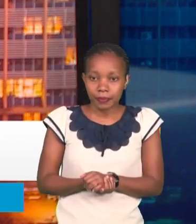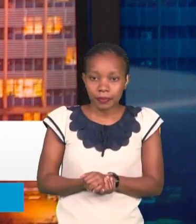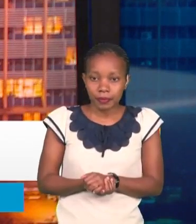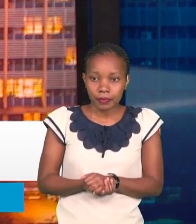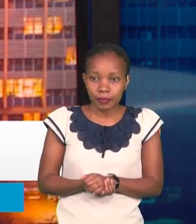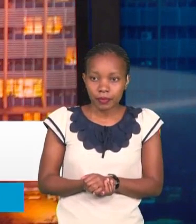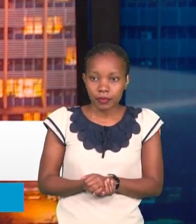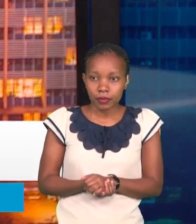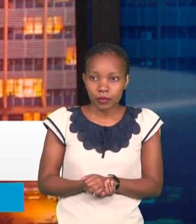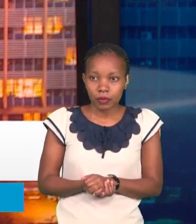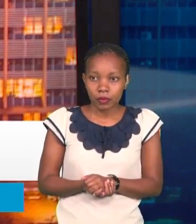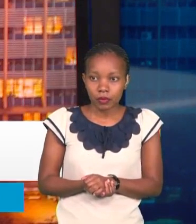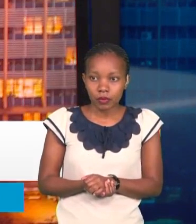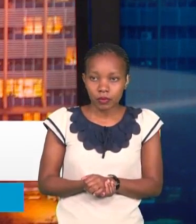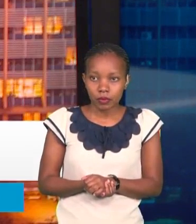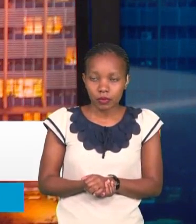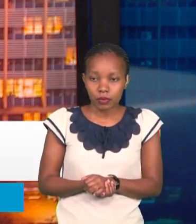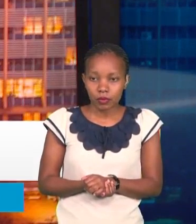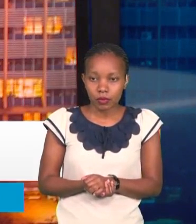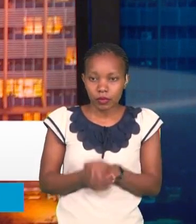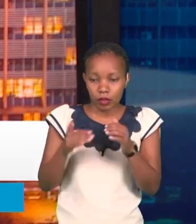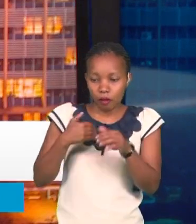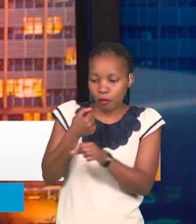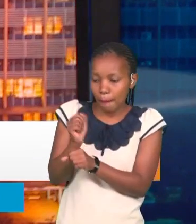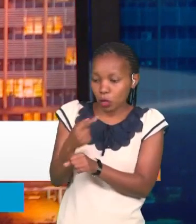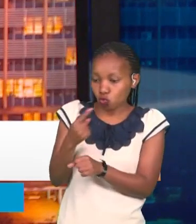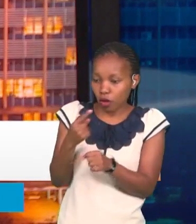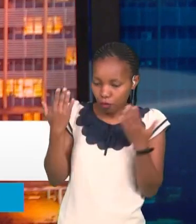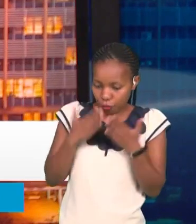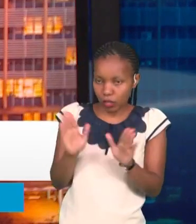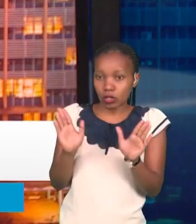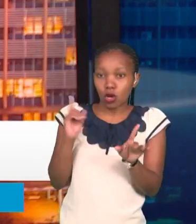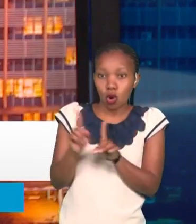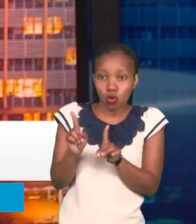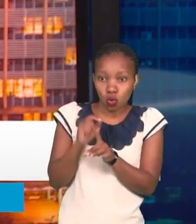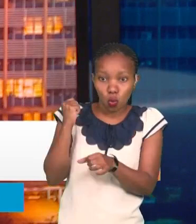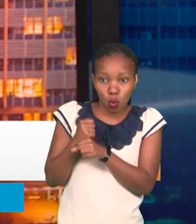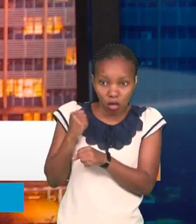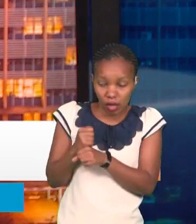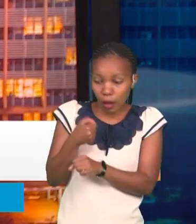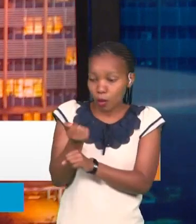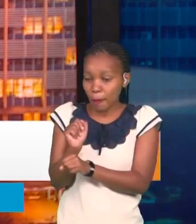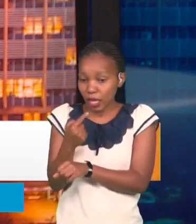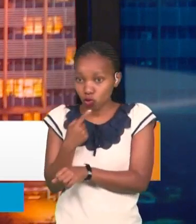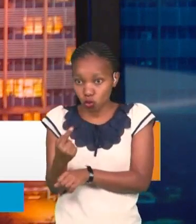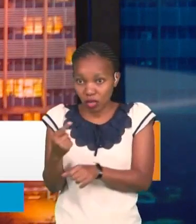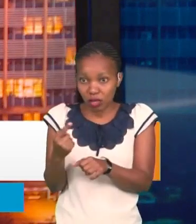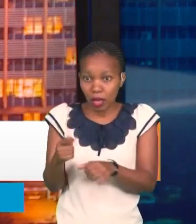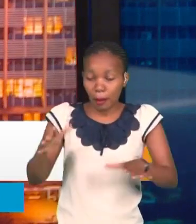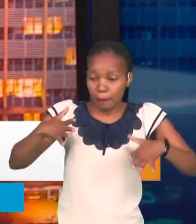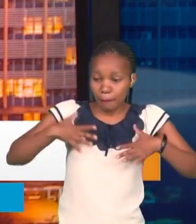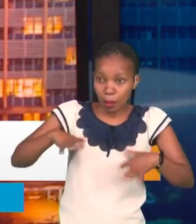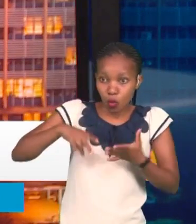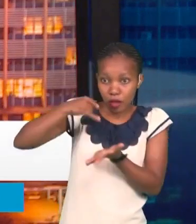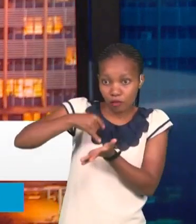we have ensured and are working to ensure that the larger populace are